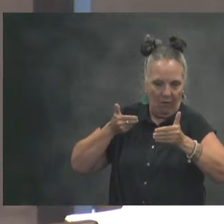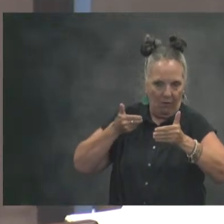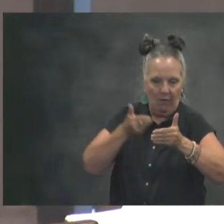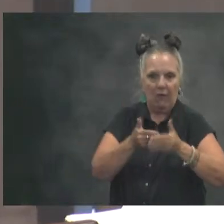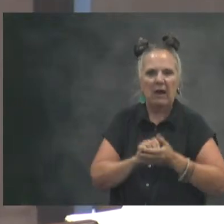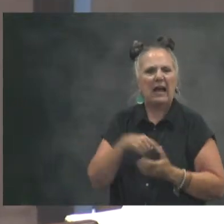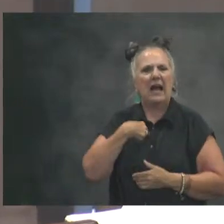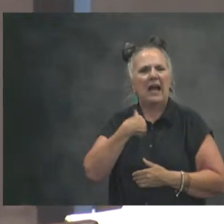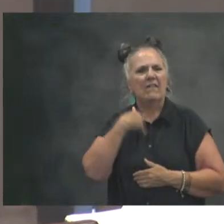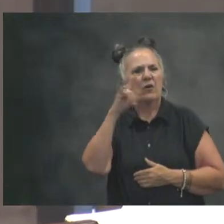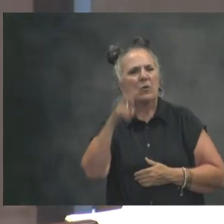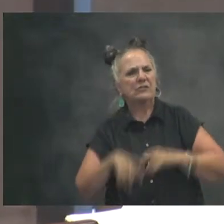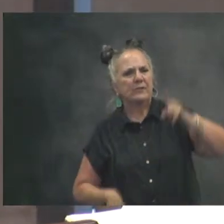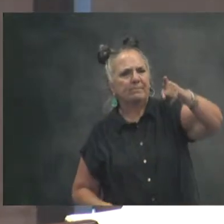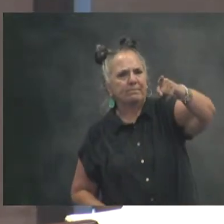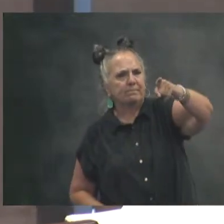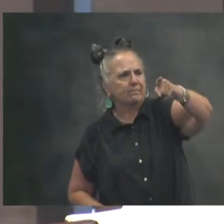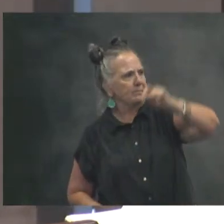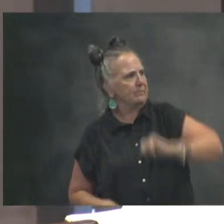question?